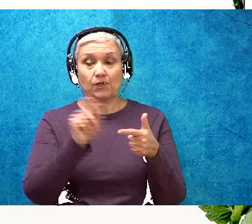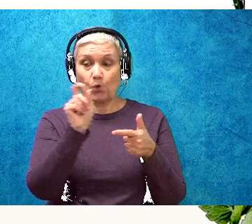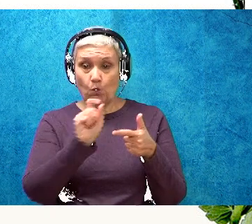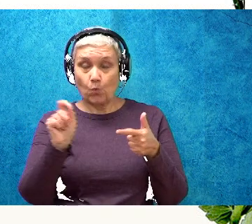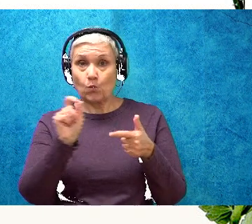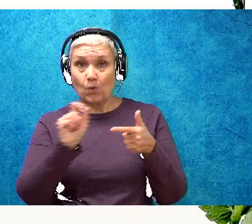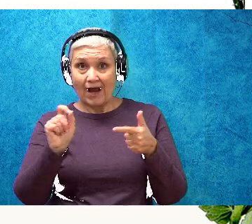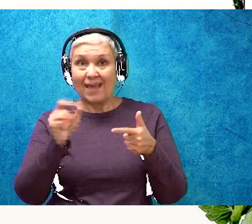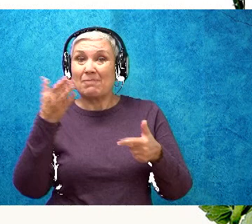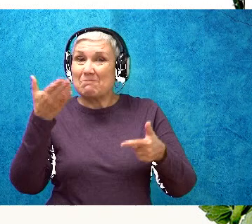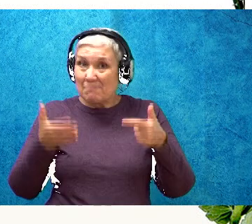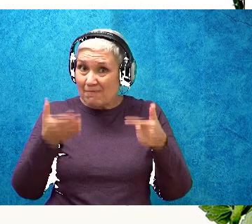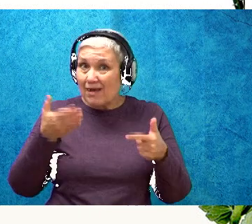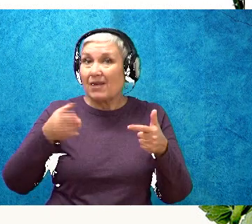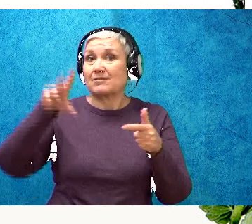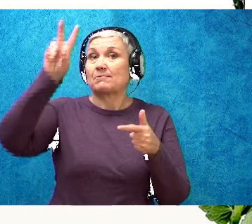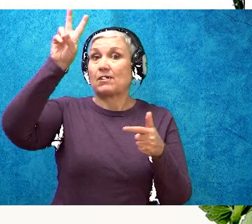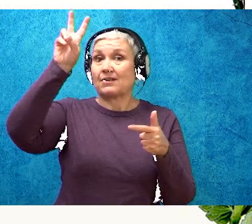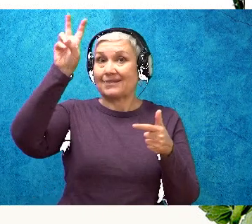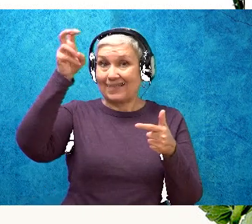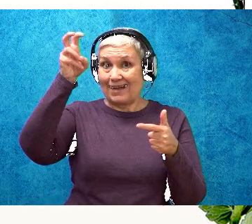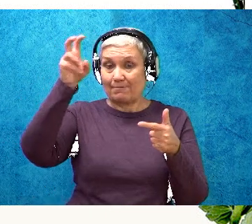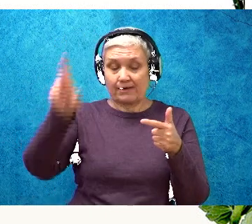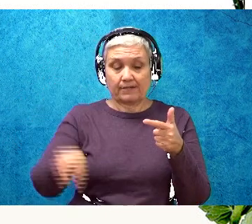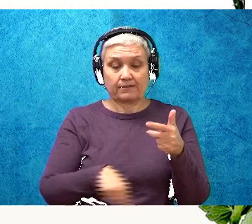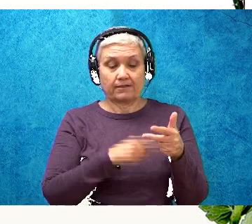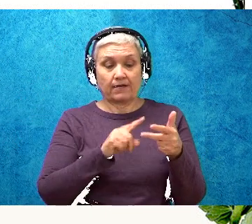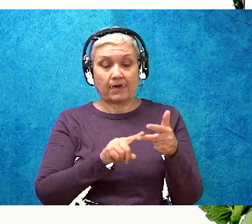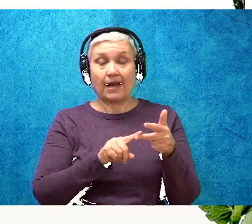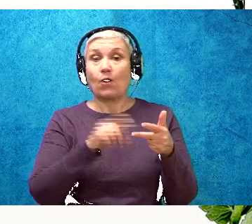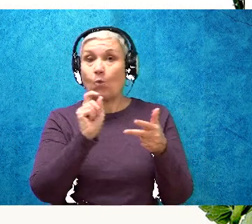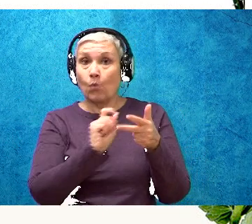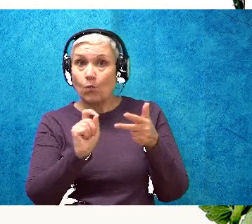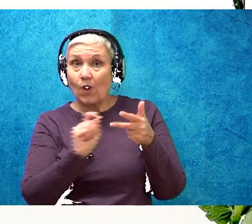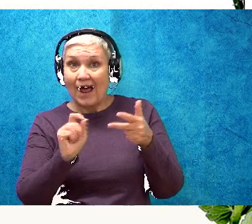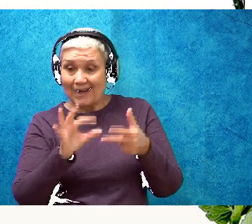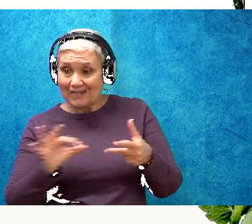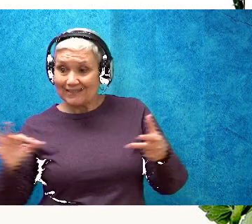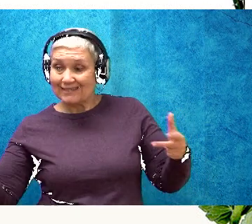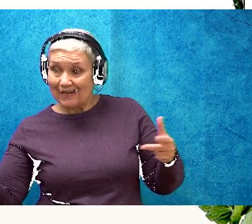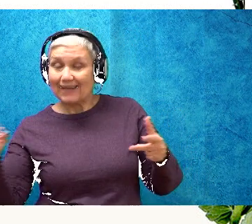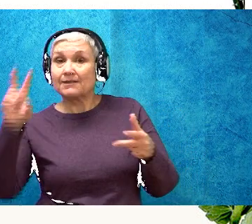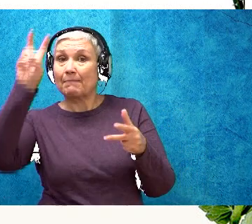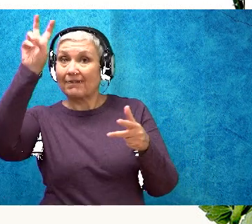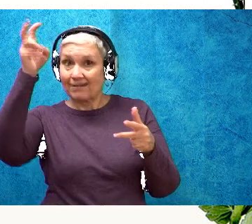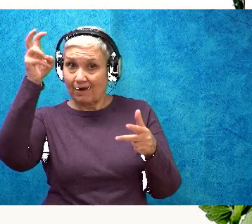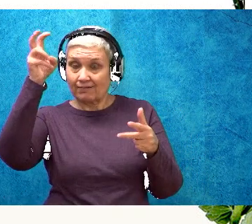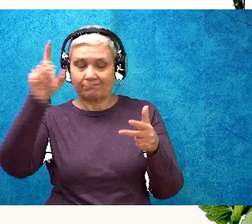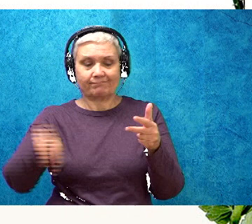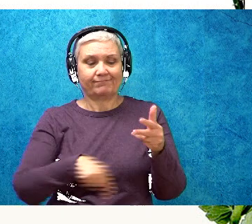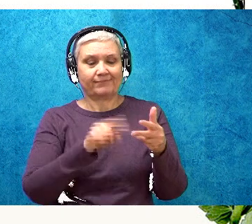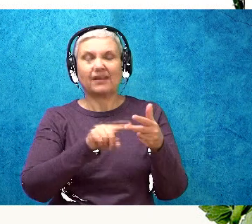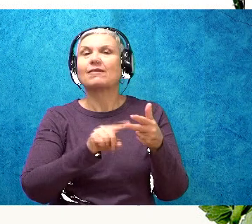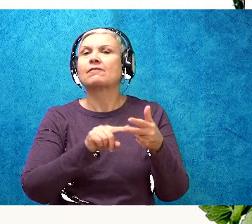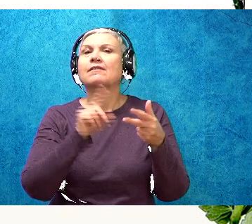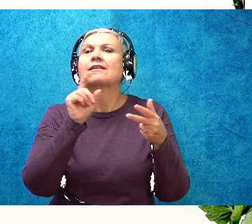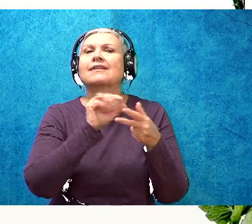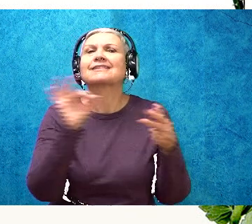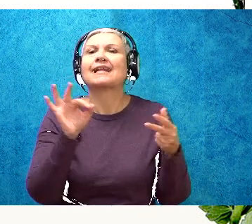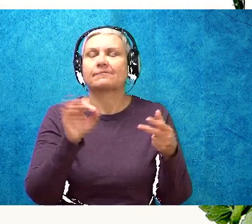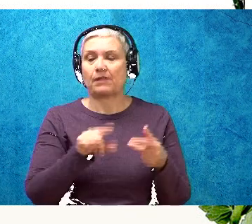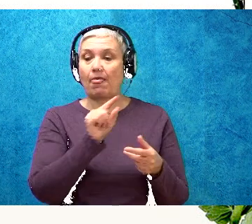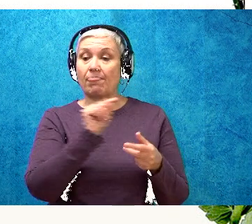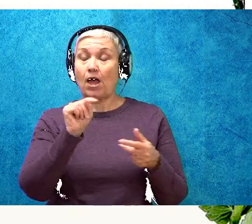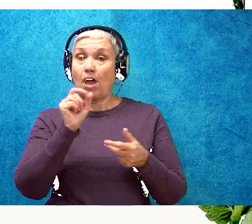passage. Write a sentence about that topic. Remember, the author believes that